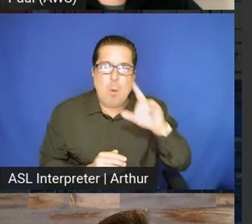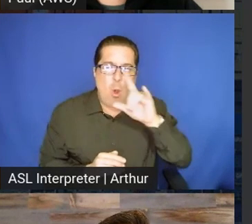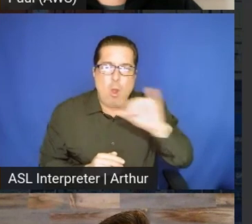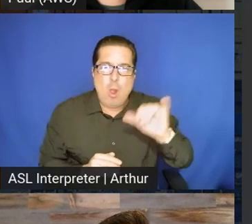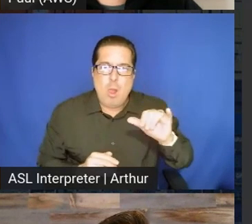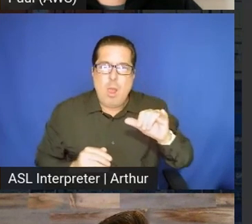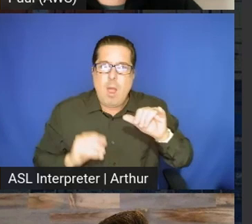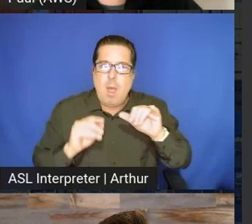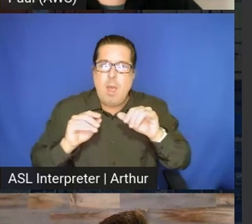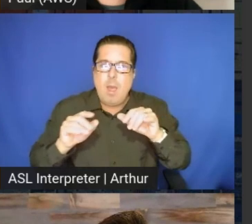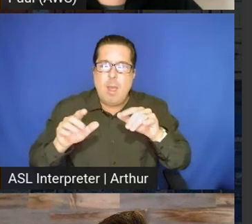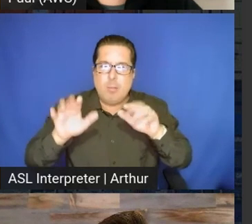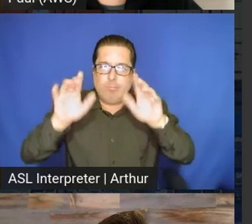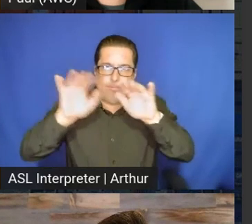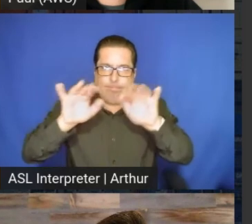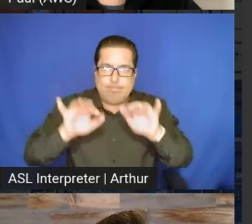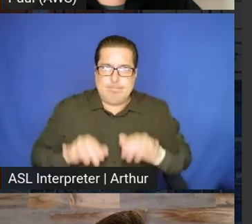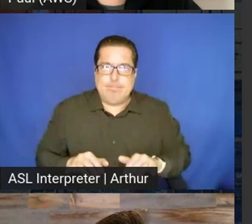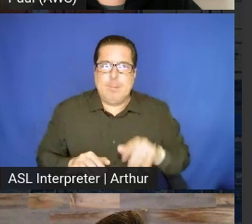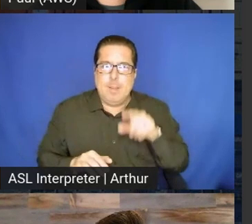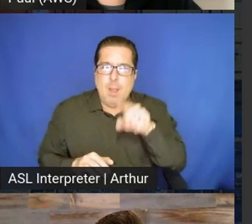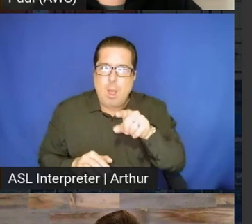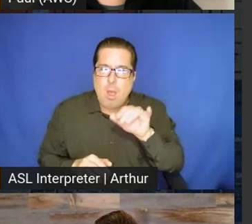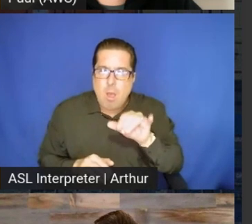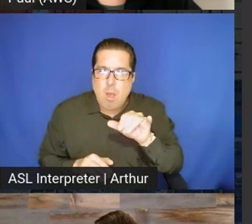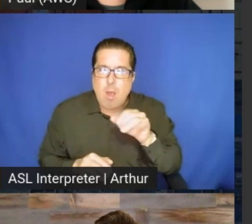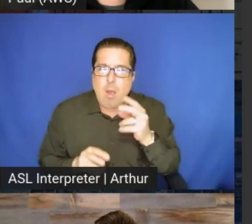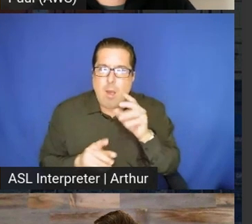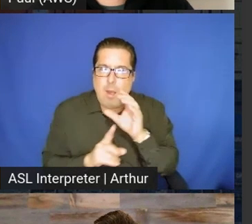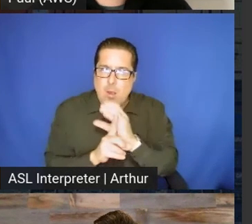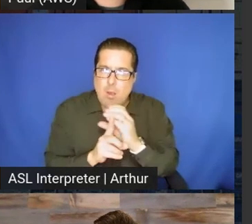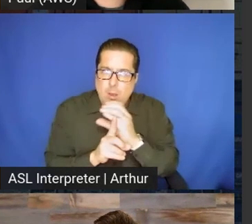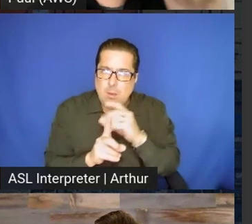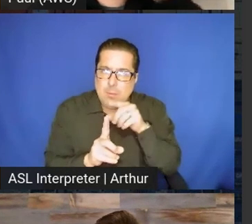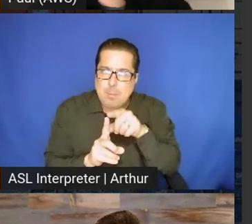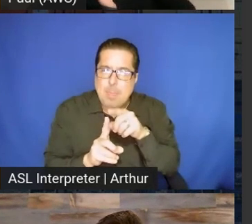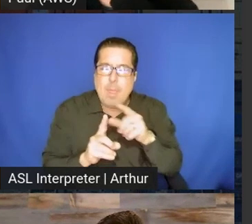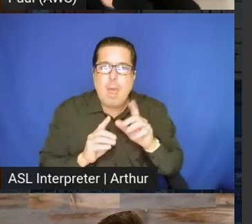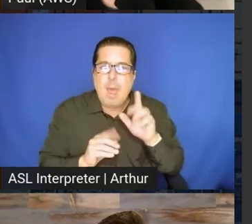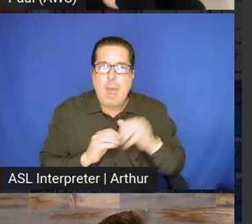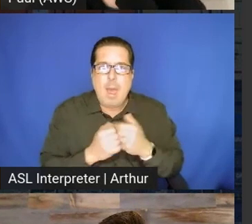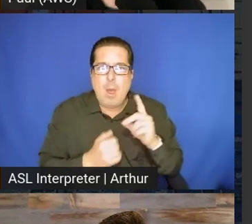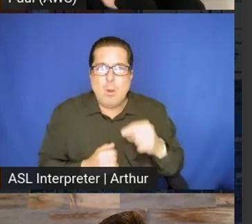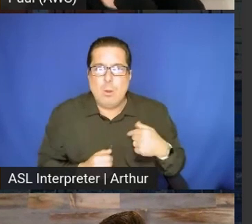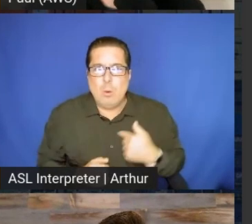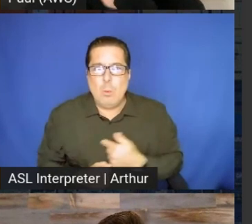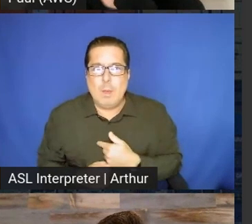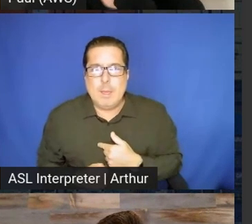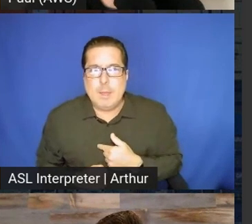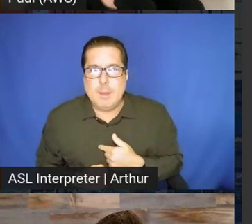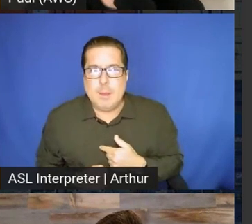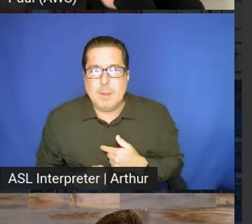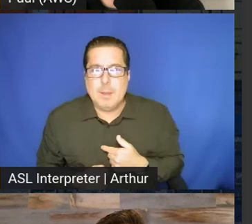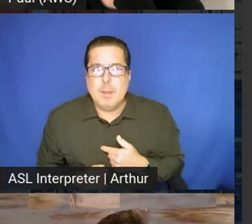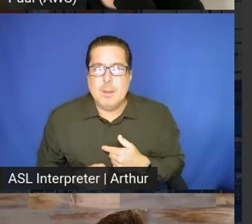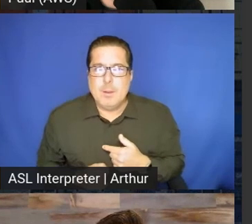we go through most of the things. How do we provision compute, optimize compute, and